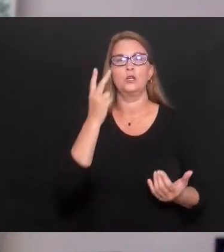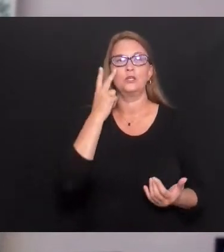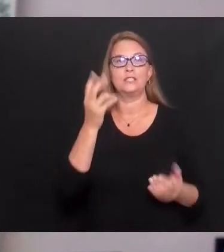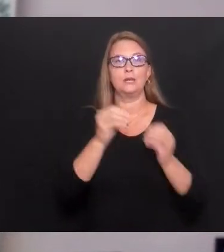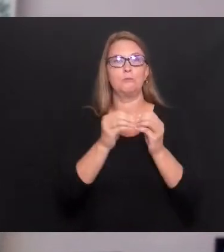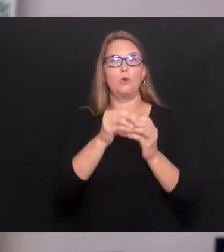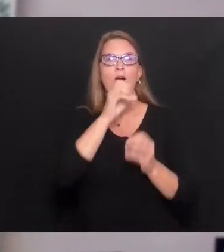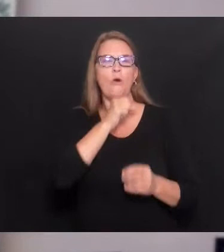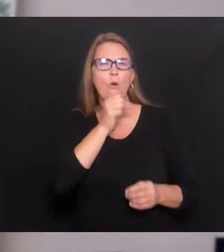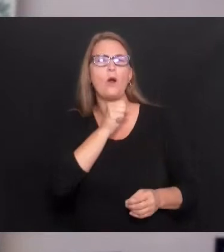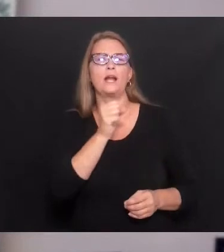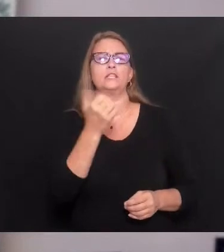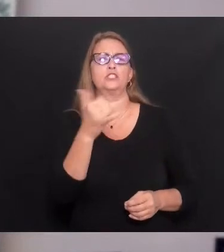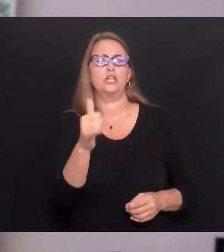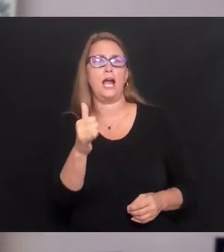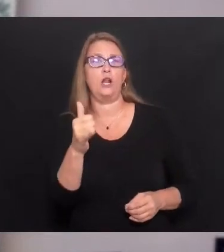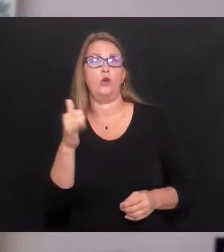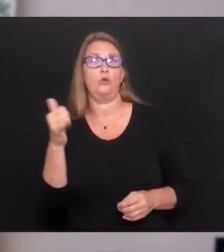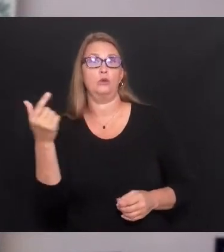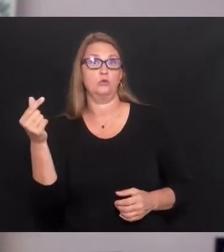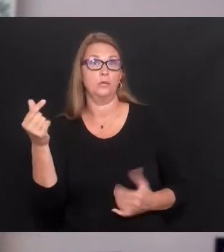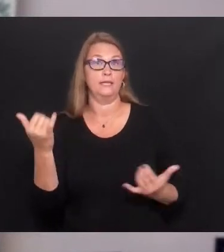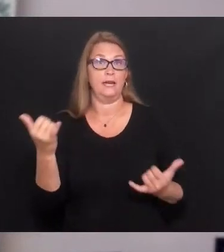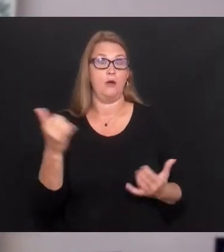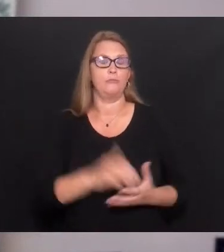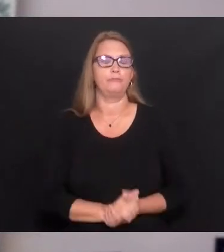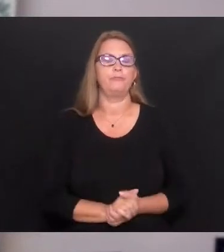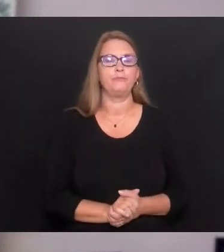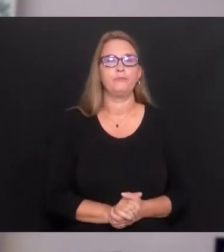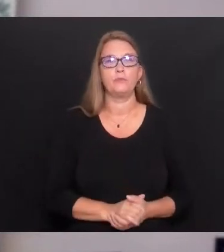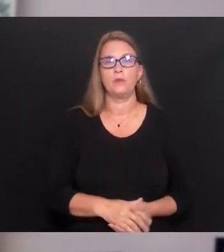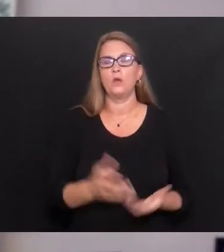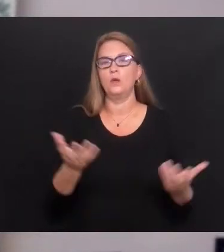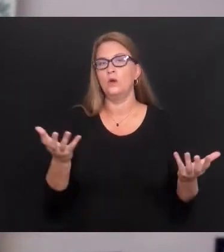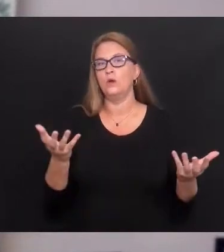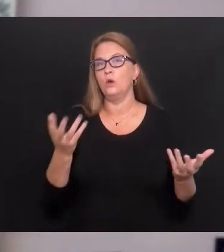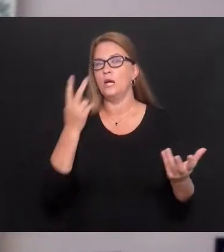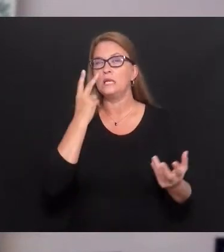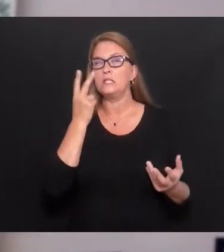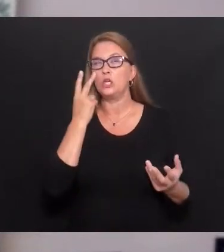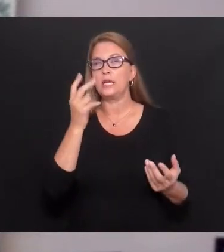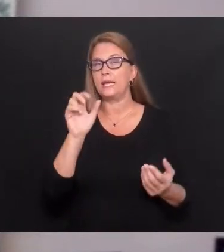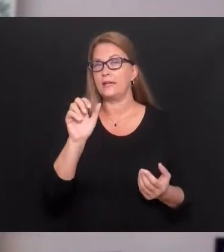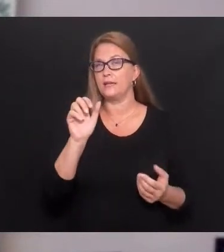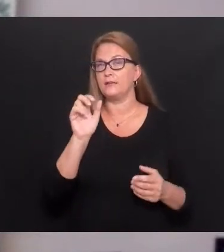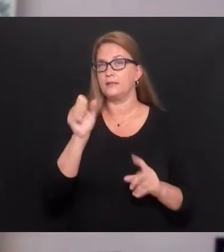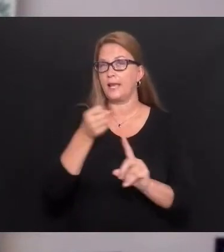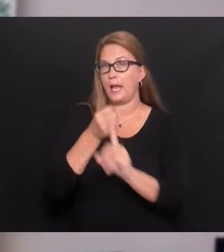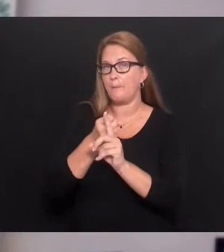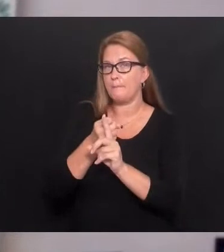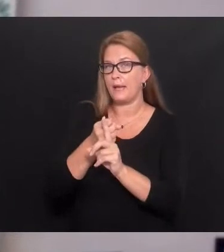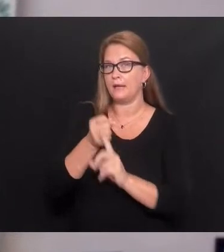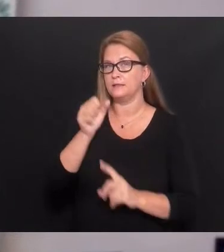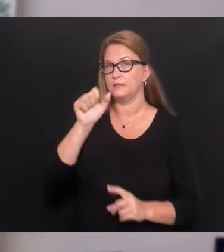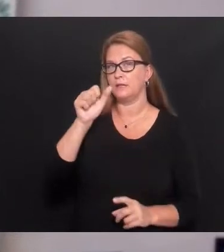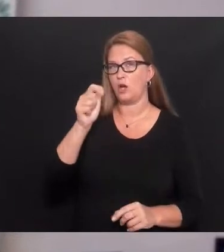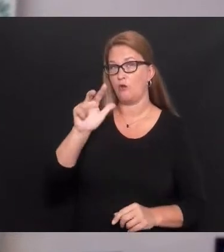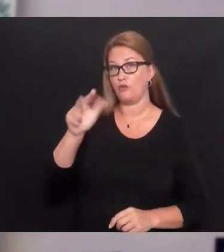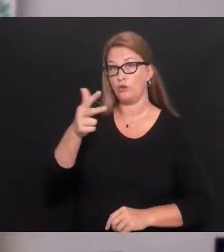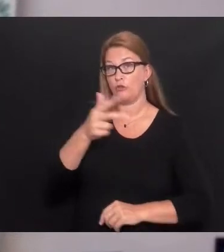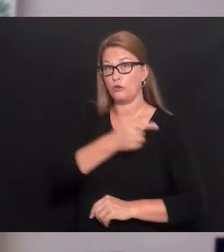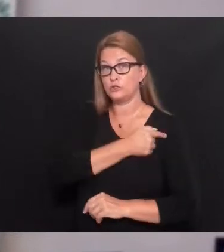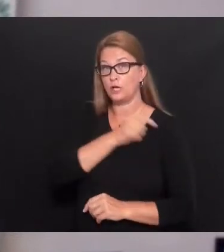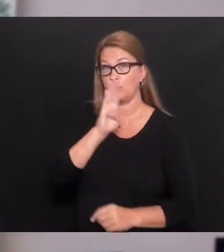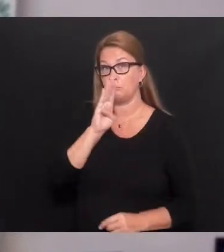yellow. When we look at the impact of boosters, what the governor said is also